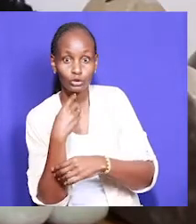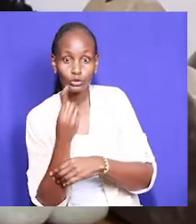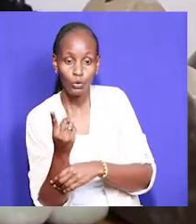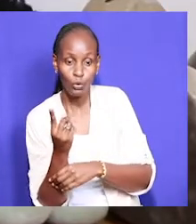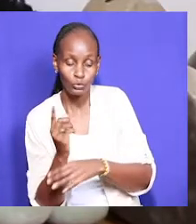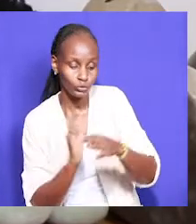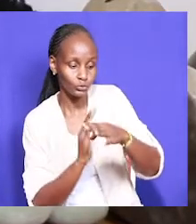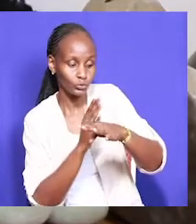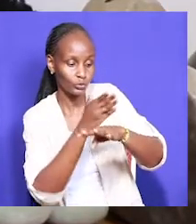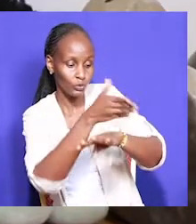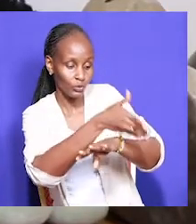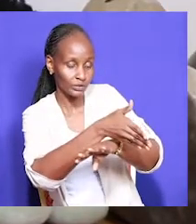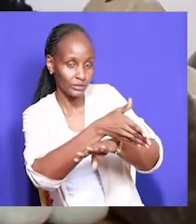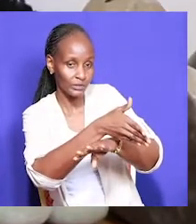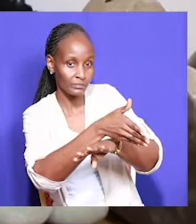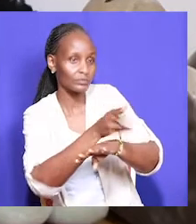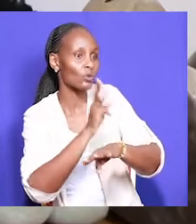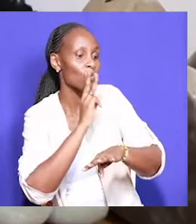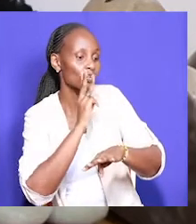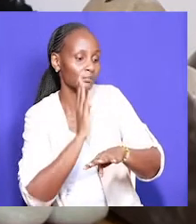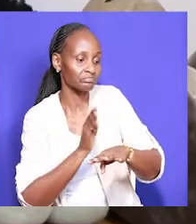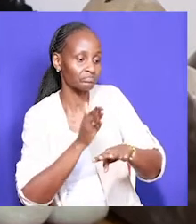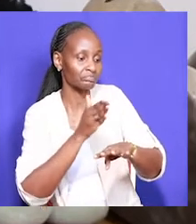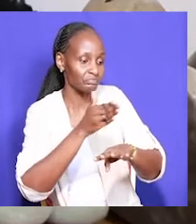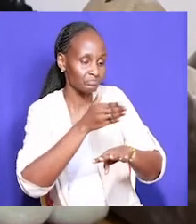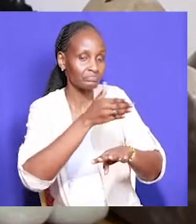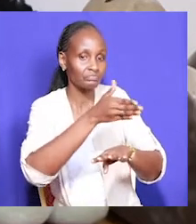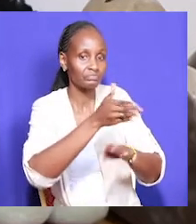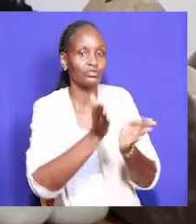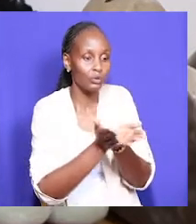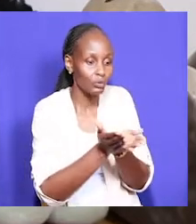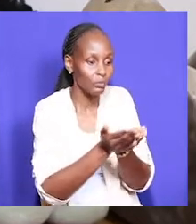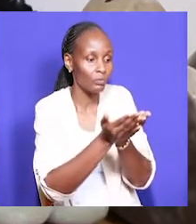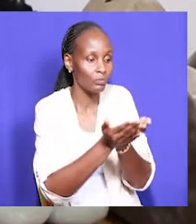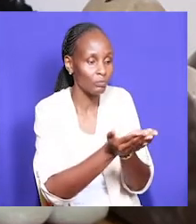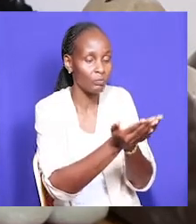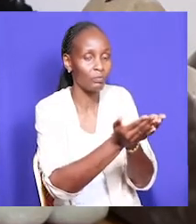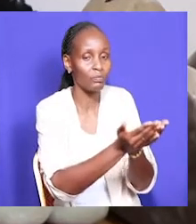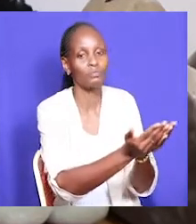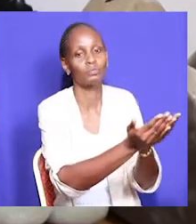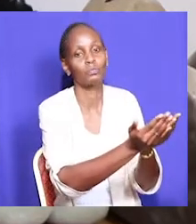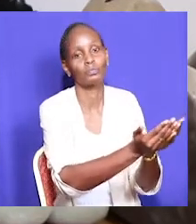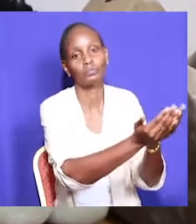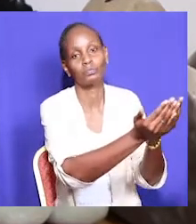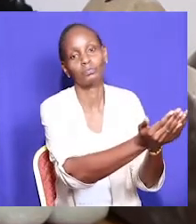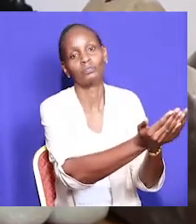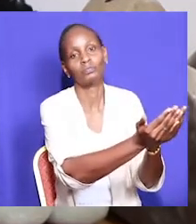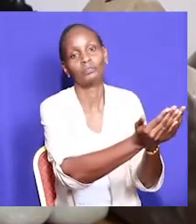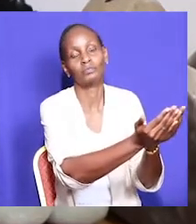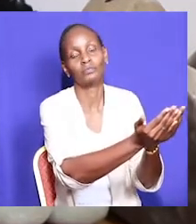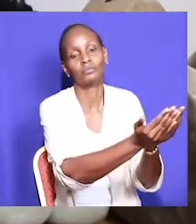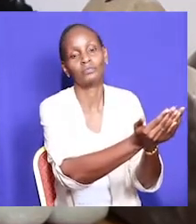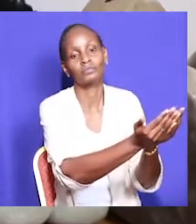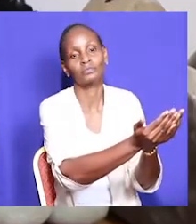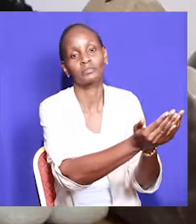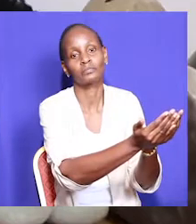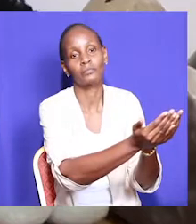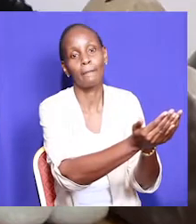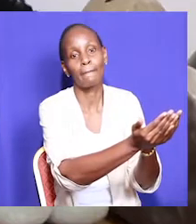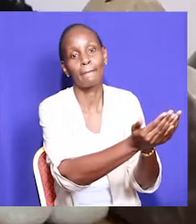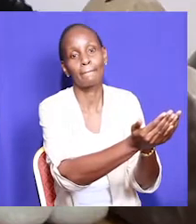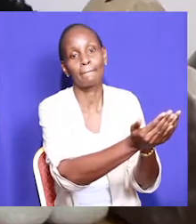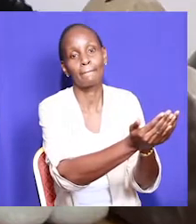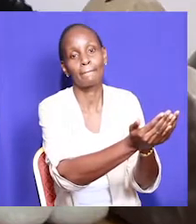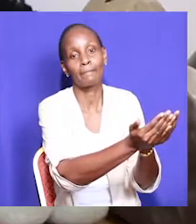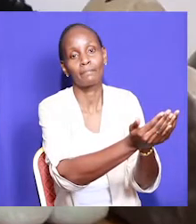cross. And they crossed and they went. They went on the boat, on the boat, on the boat, on the boat, on the boat, on the boat. And here